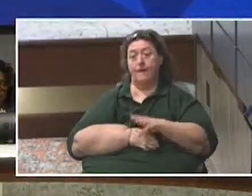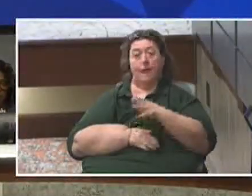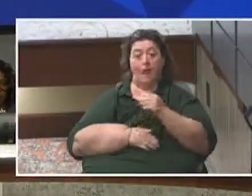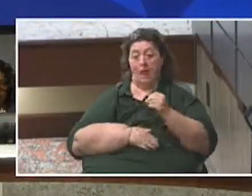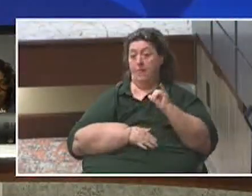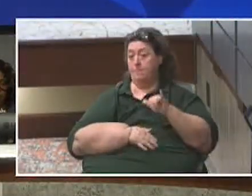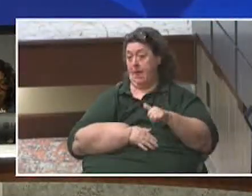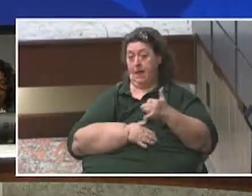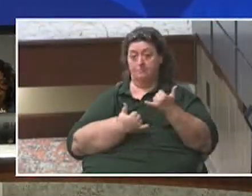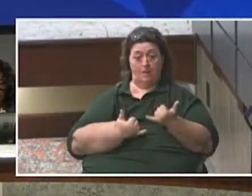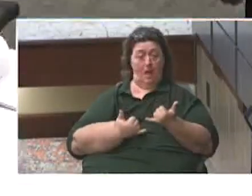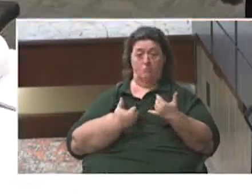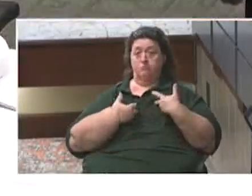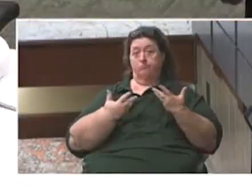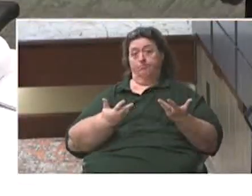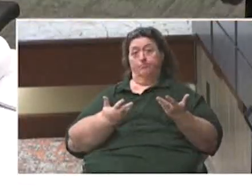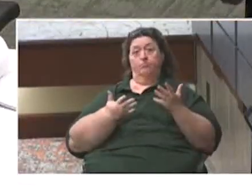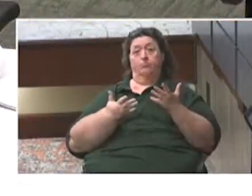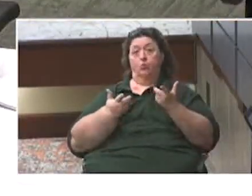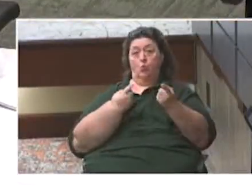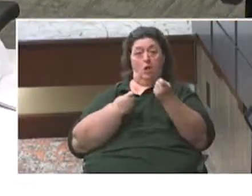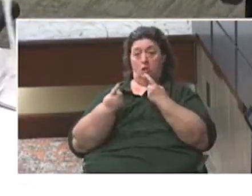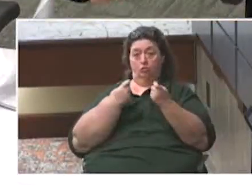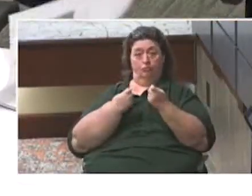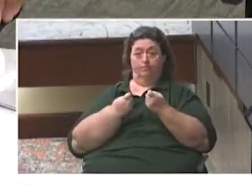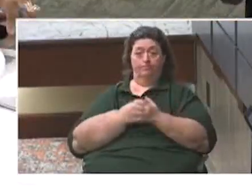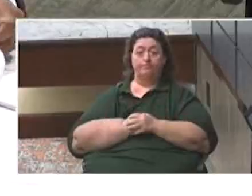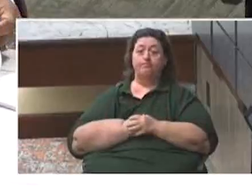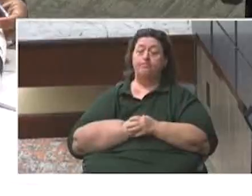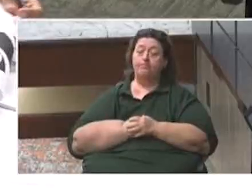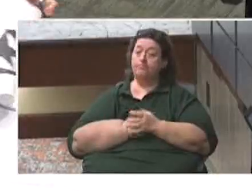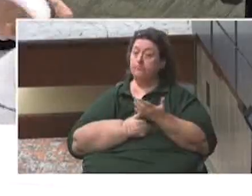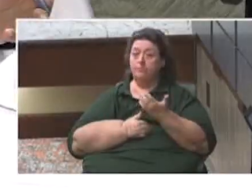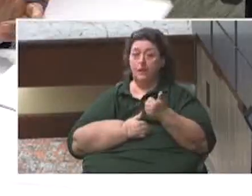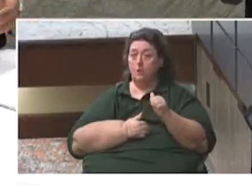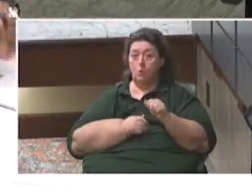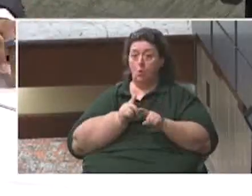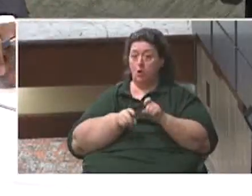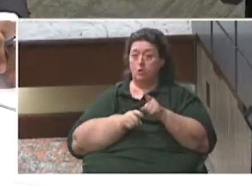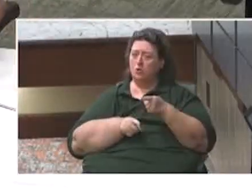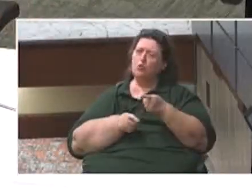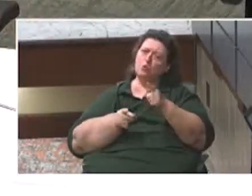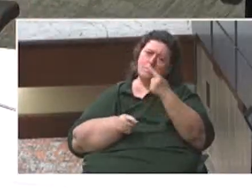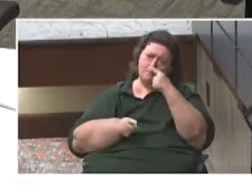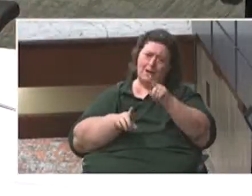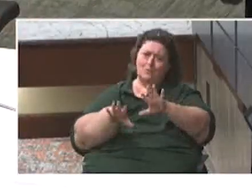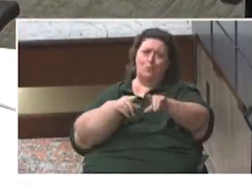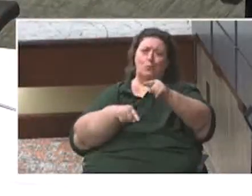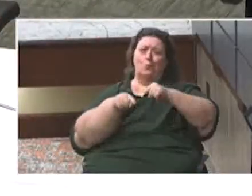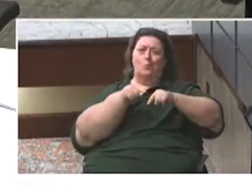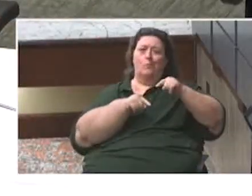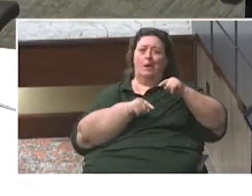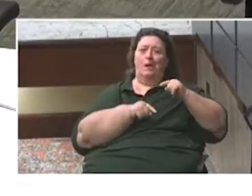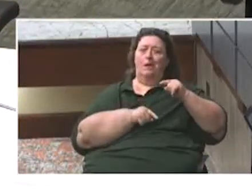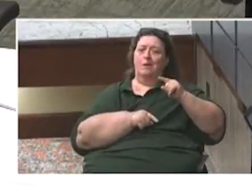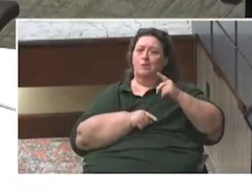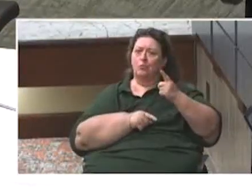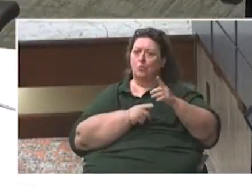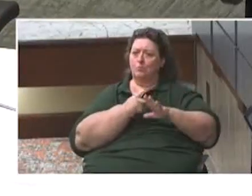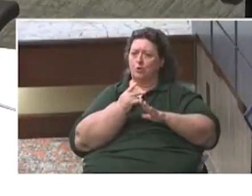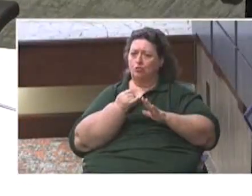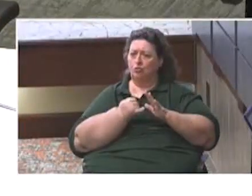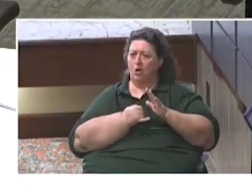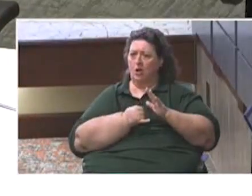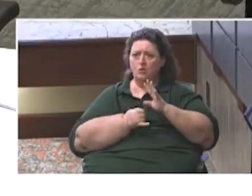And with that, I'll answer any questions. Any questions for Director Price on this one? Can you go back, I think it's 2 slides, you were talking